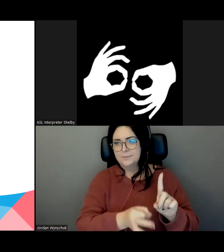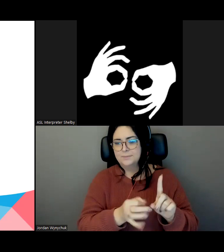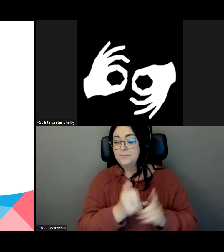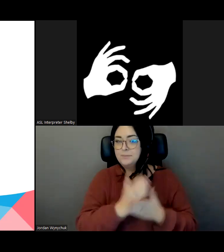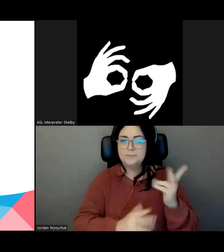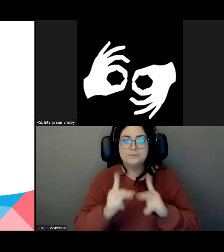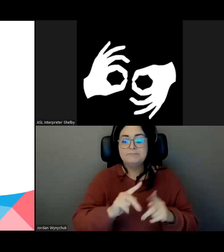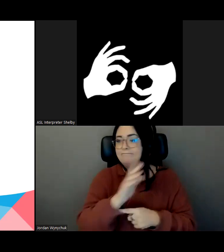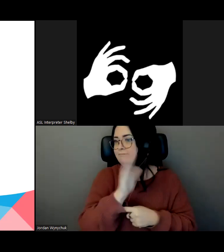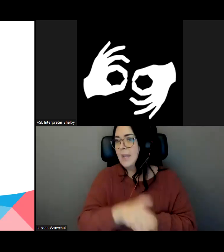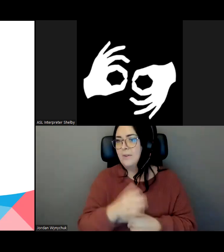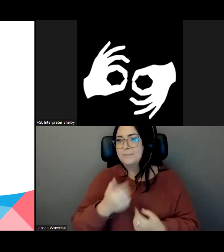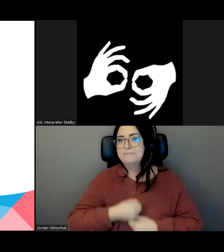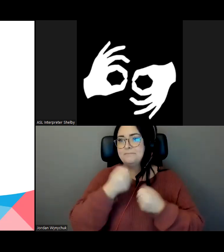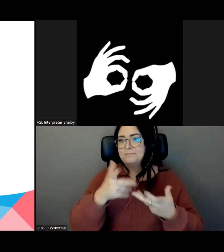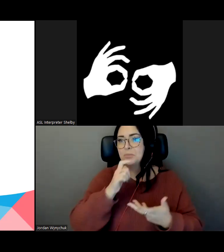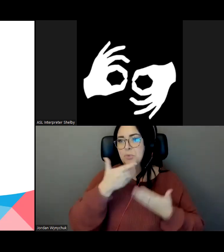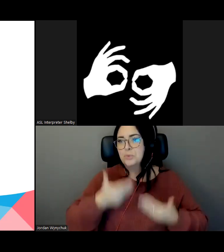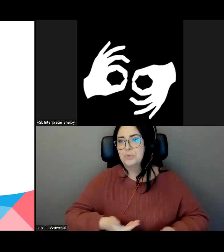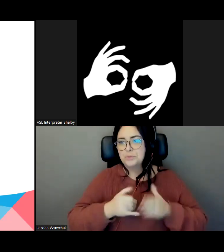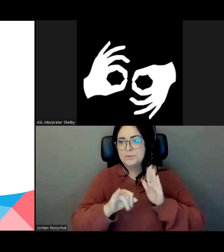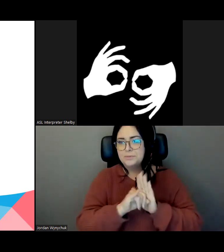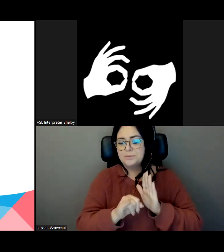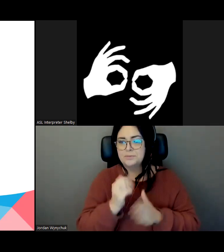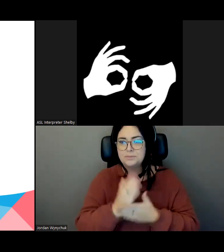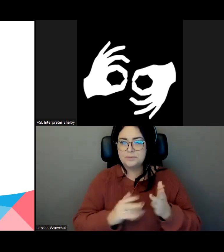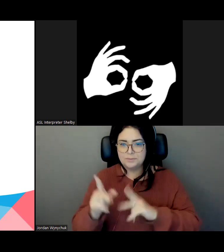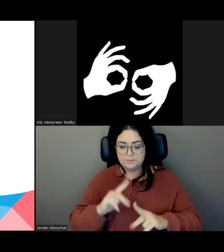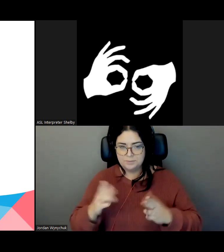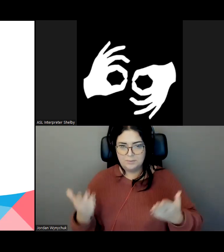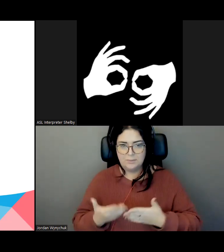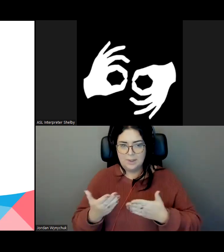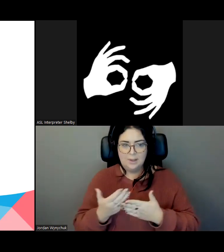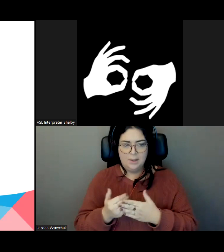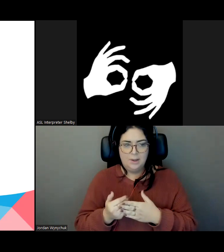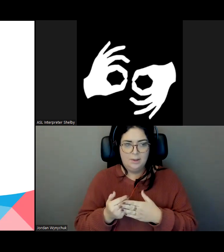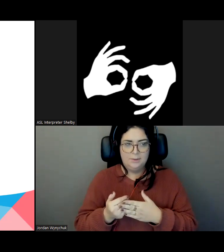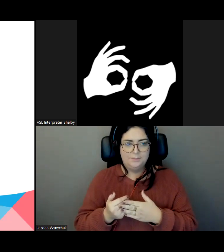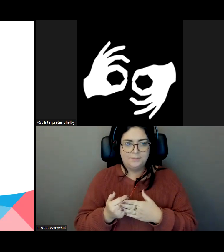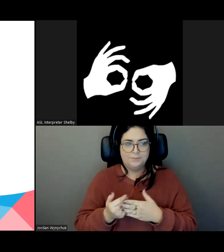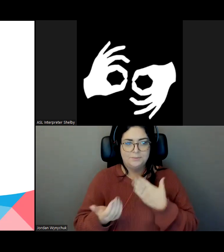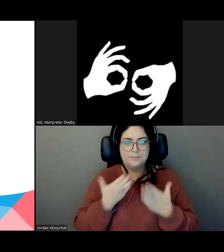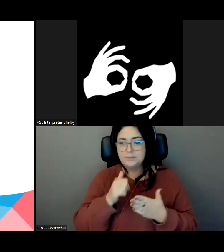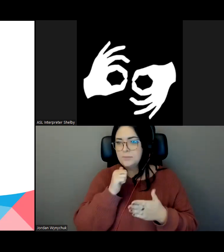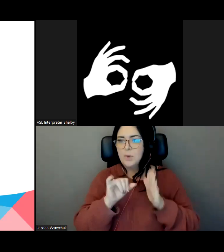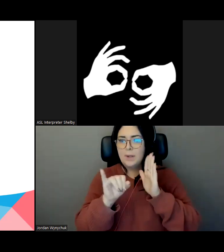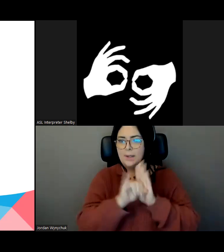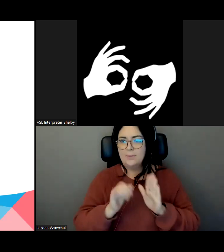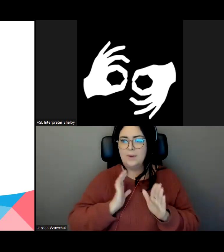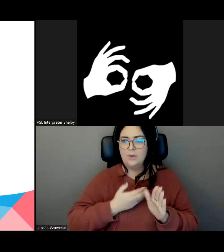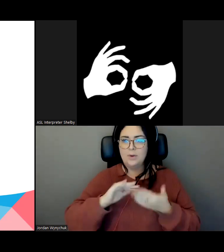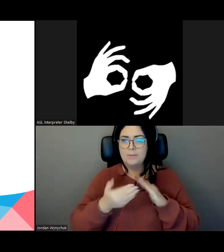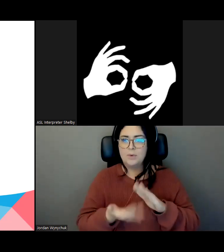don't come out. There are some folks in our community that might not even identify with our community. Again, it's